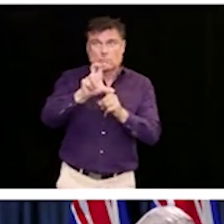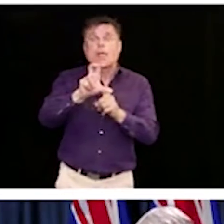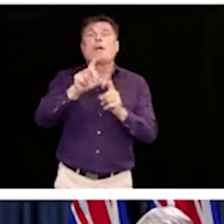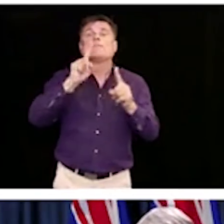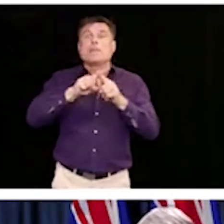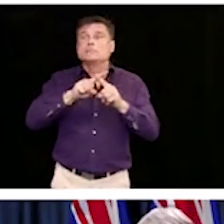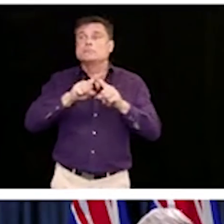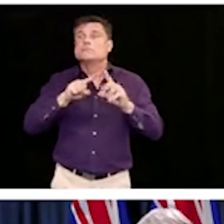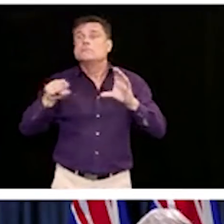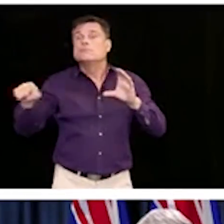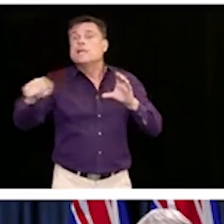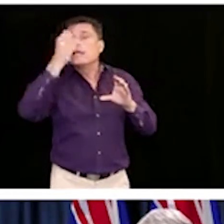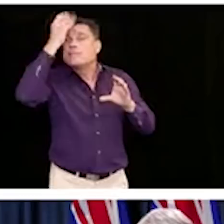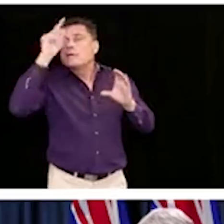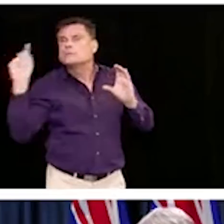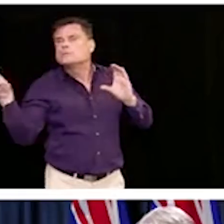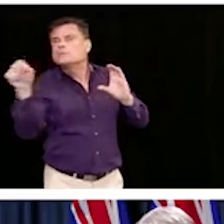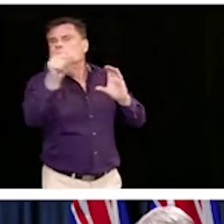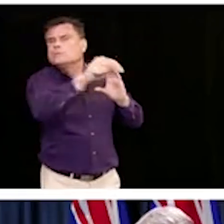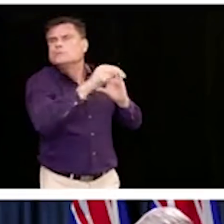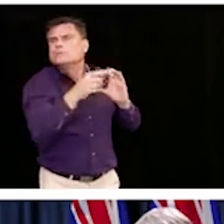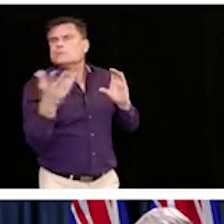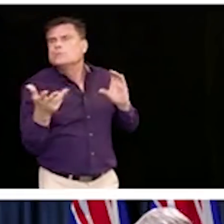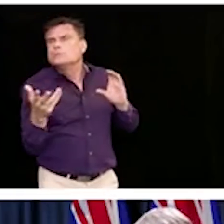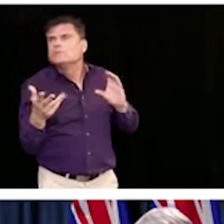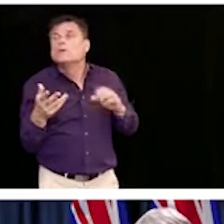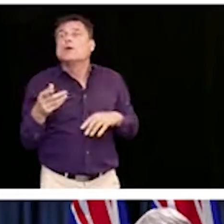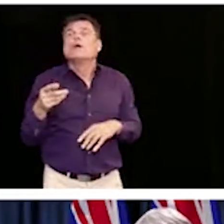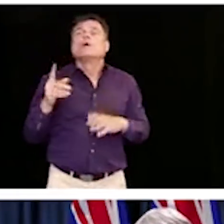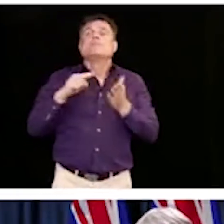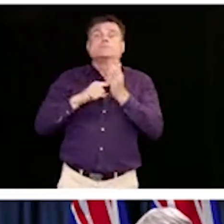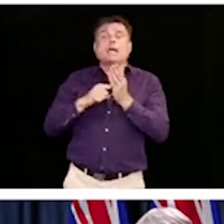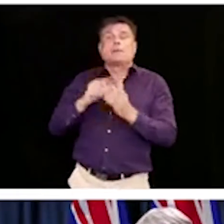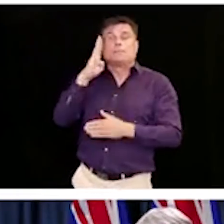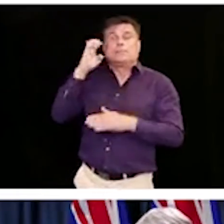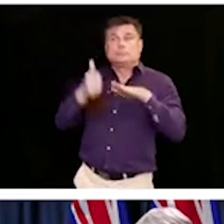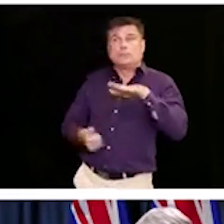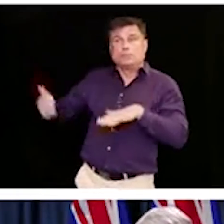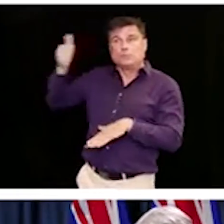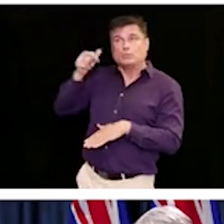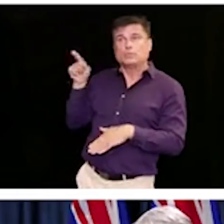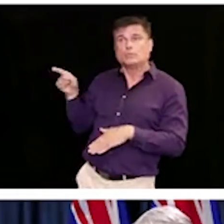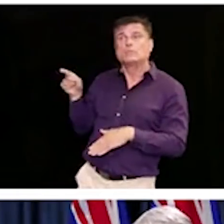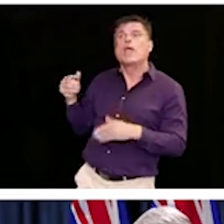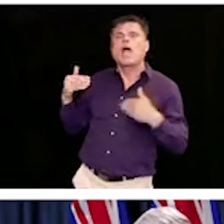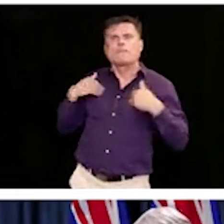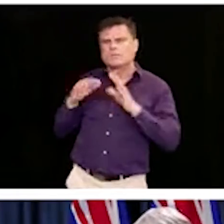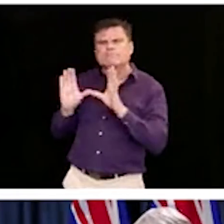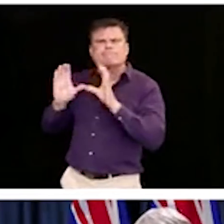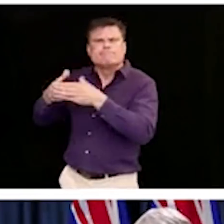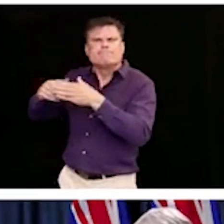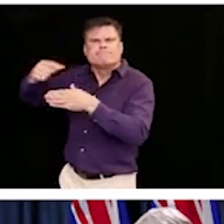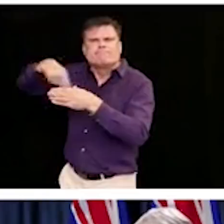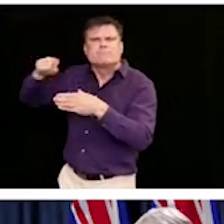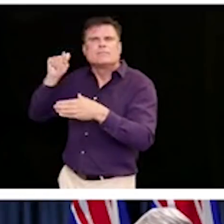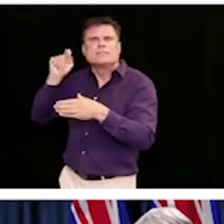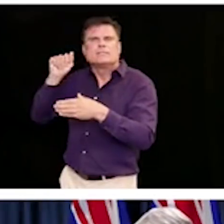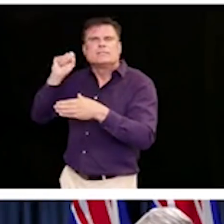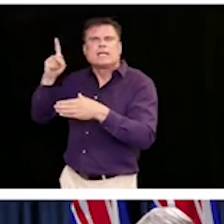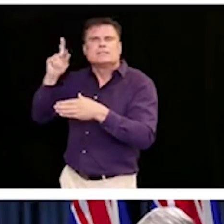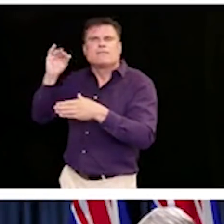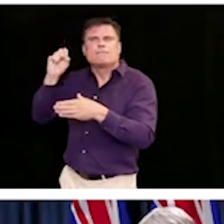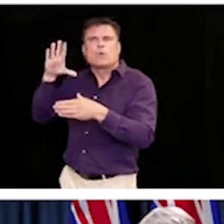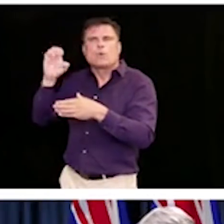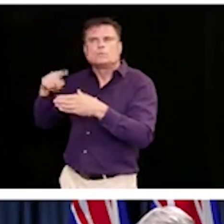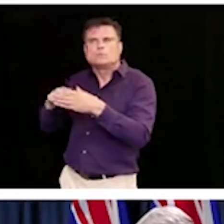sectors and from the public. The Premier has an economic recovery task force, which brings together leaders from business, labour,